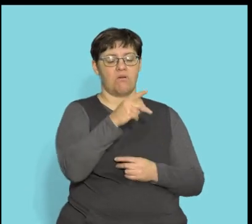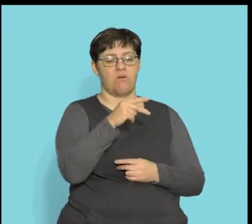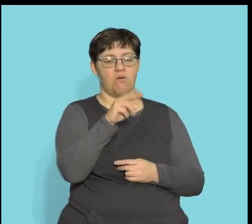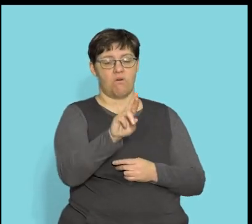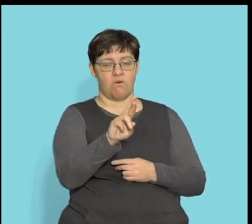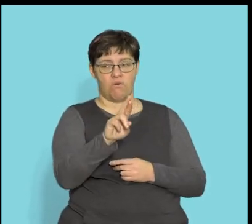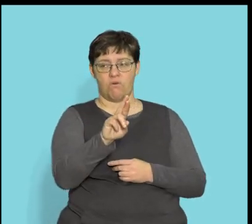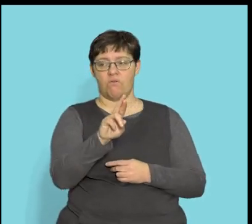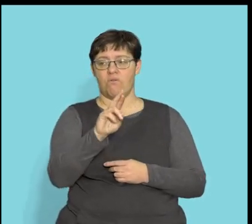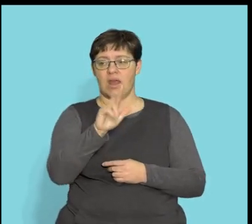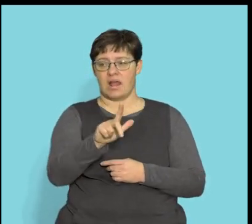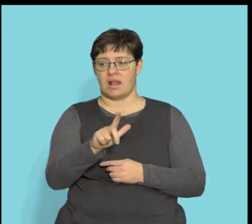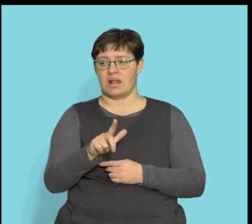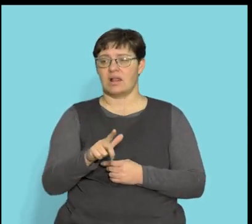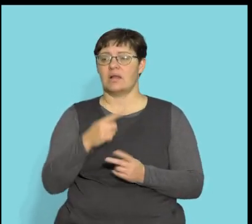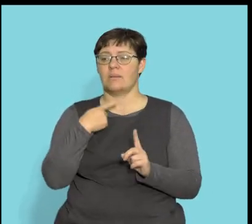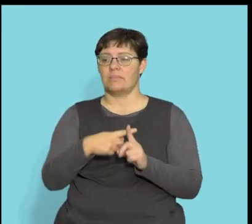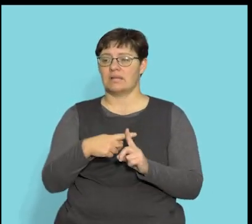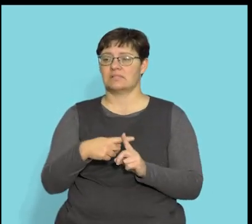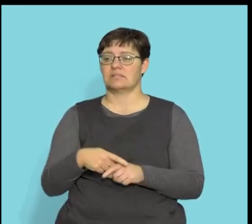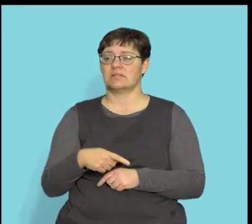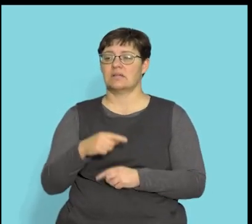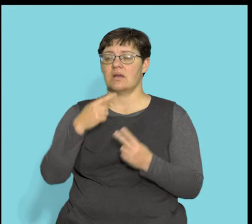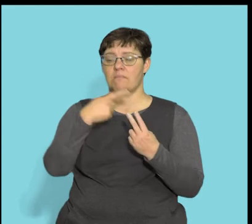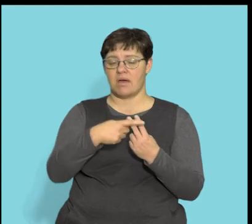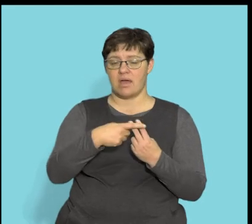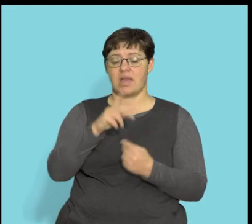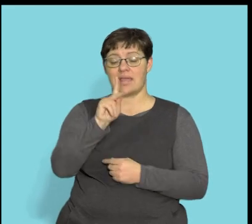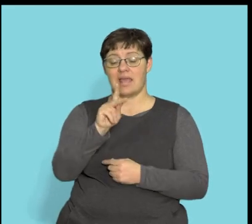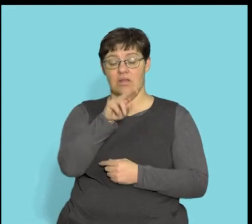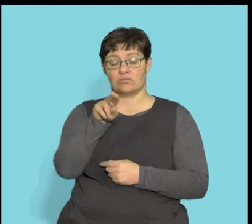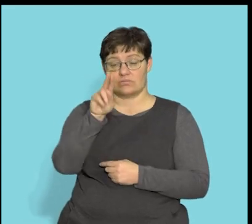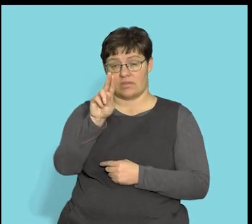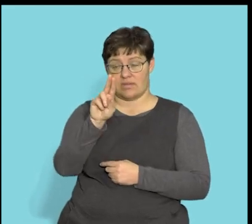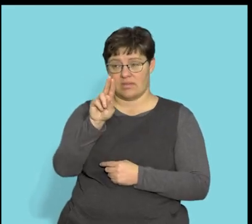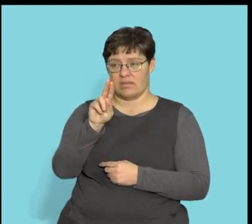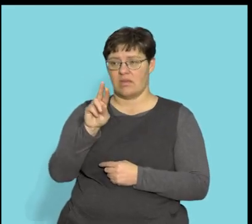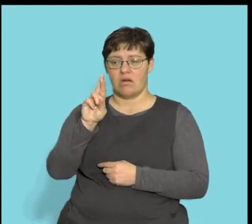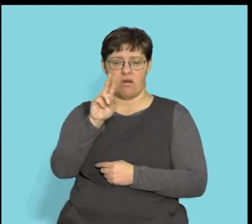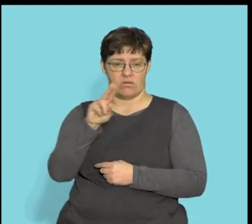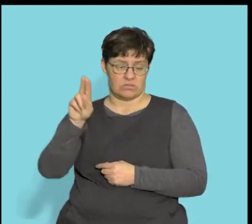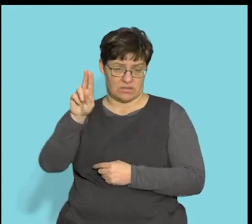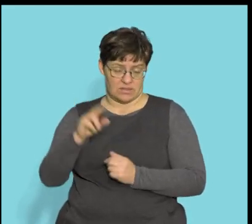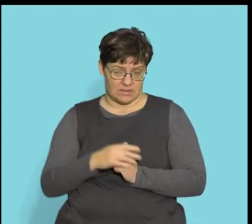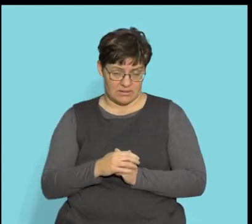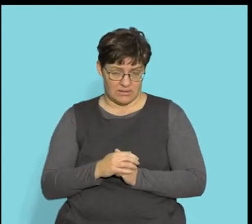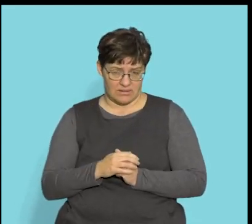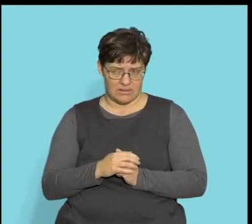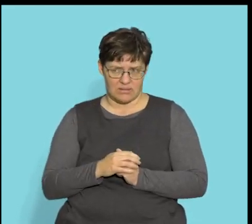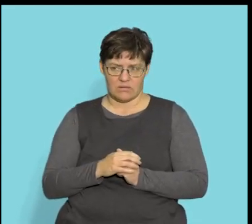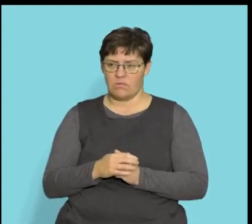pi krl plus pi k squared r squared.